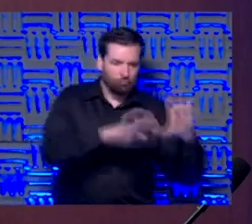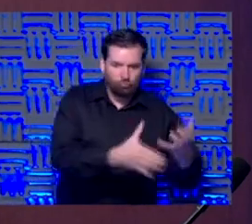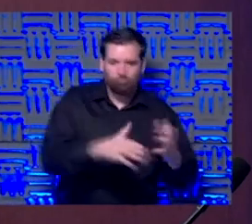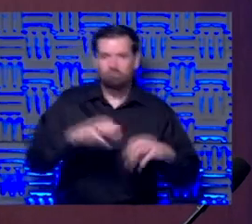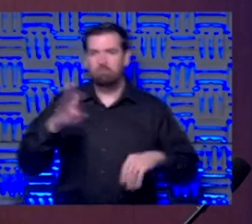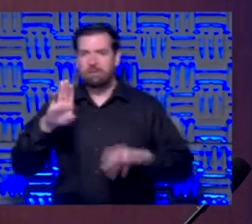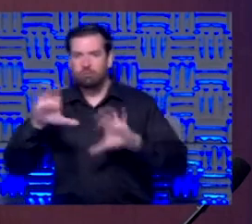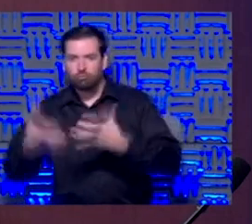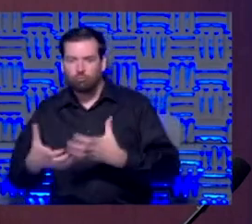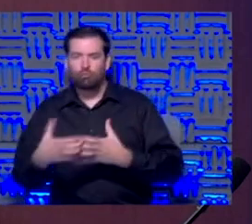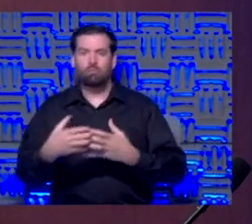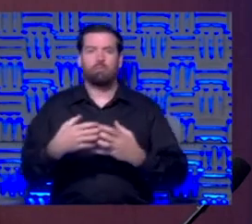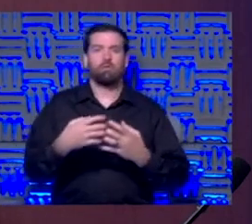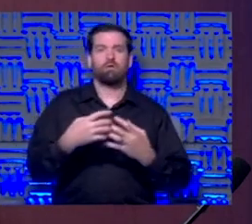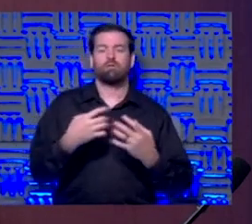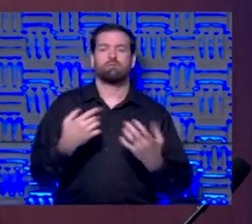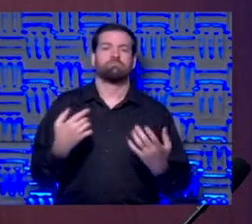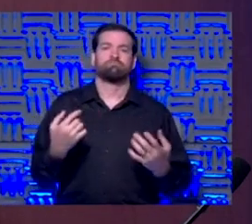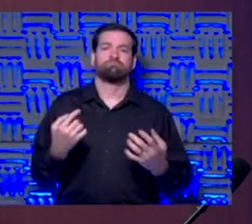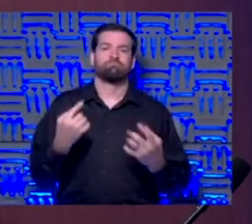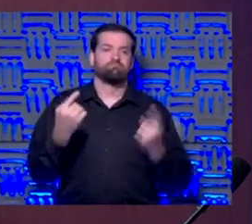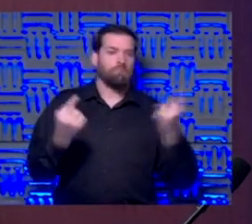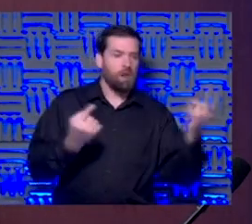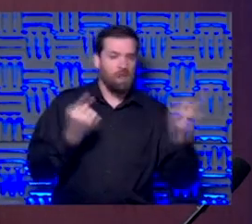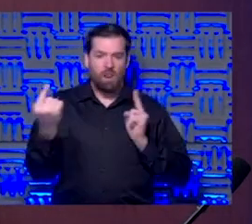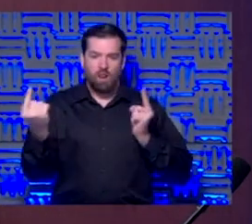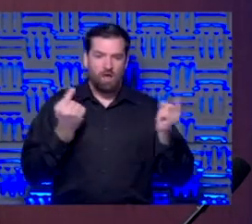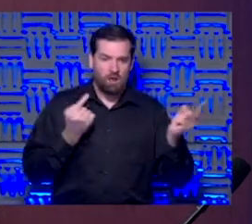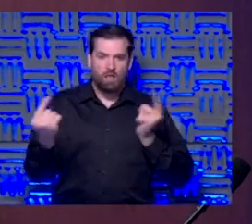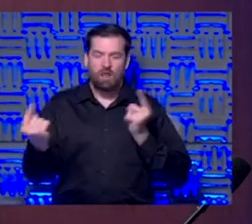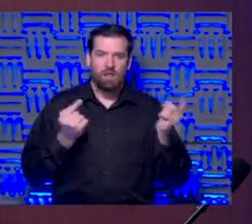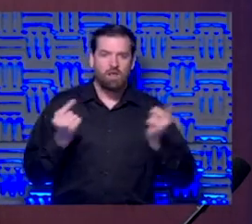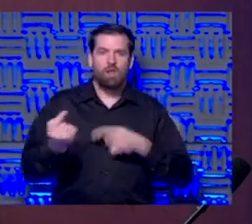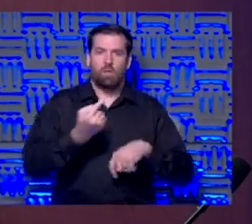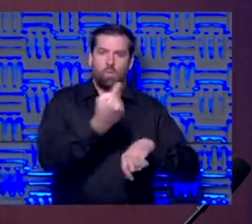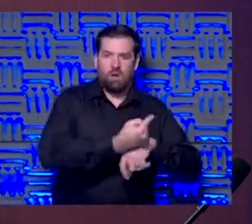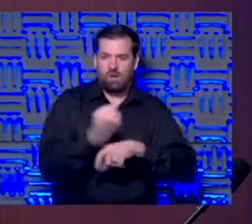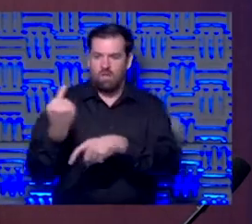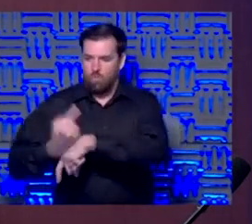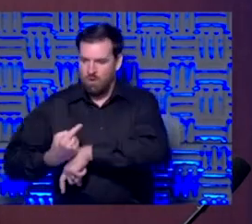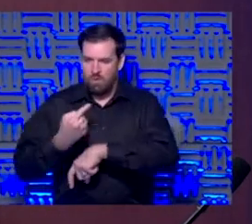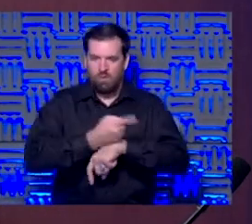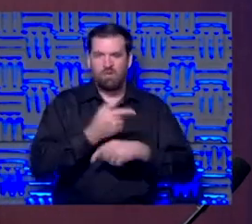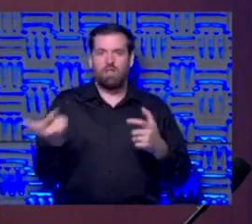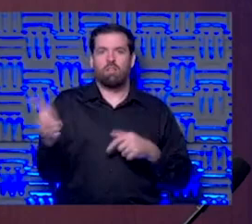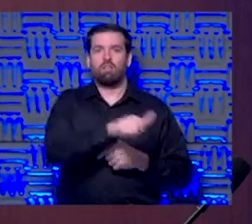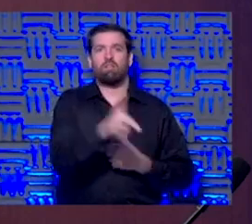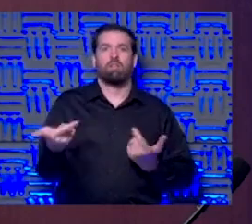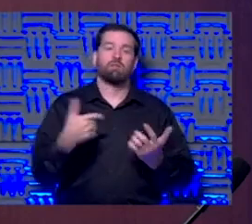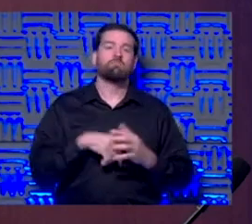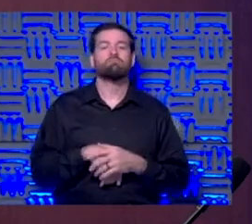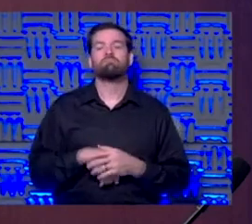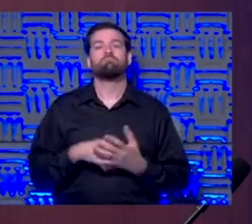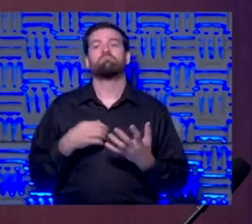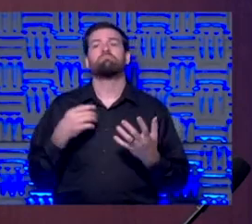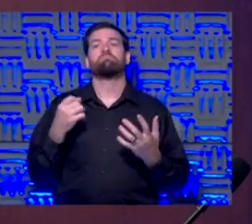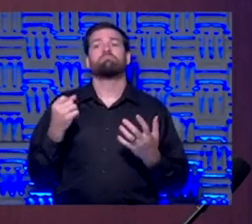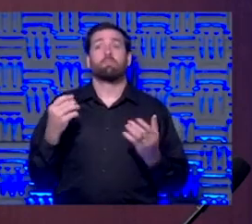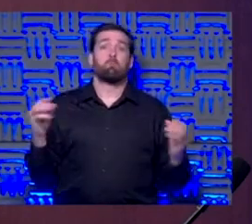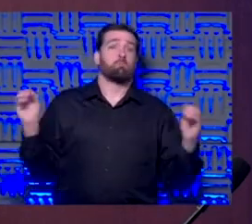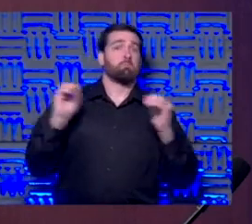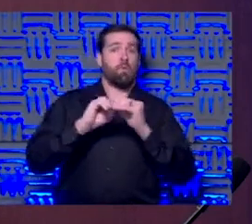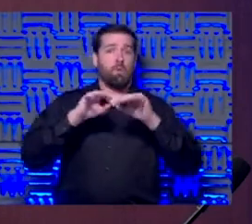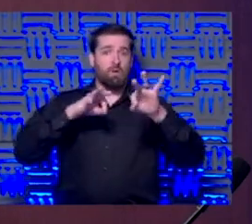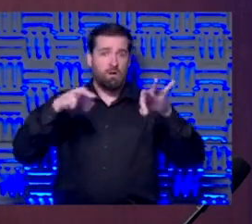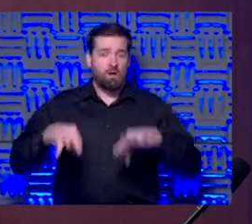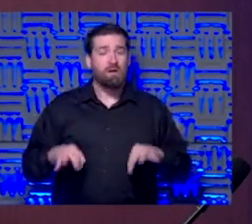bringing students back day in and day out, one day on, one day off, that sort of thing. So again, we're going to be having more direction